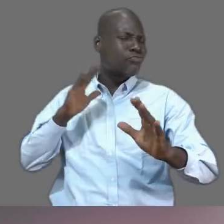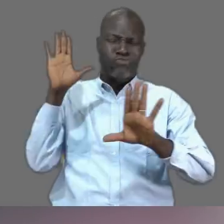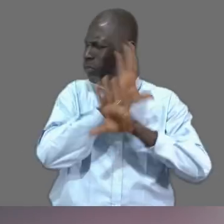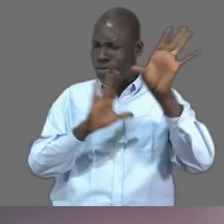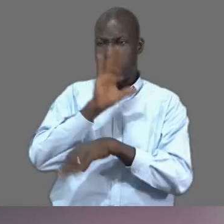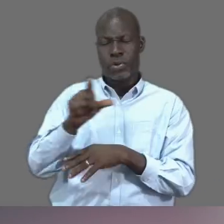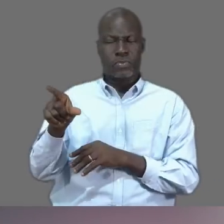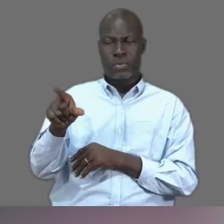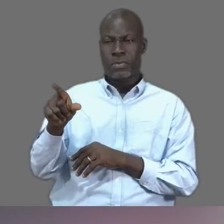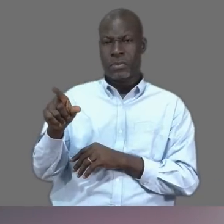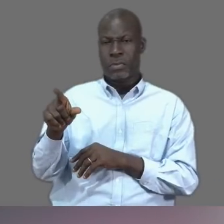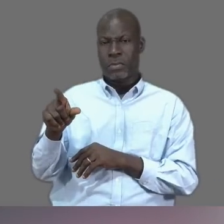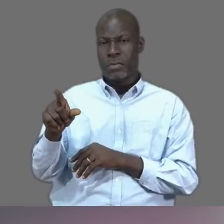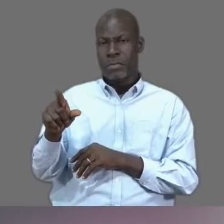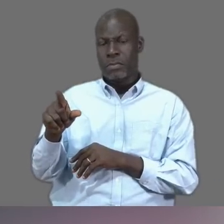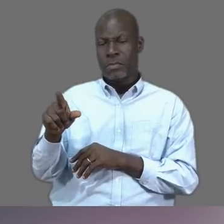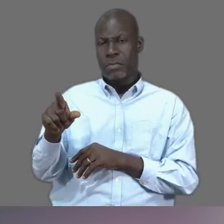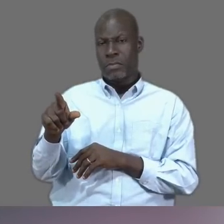Yamode.